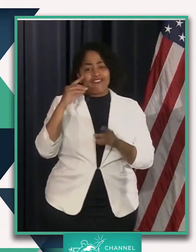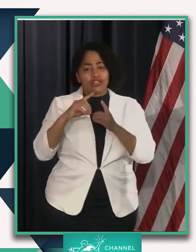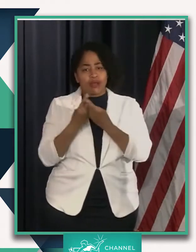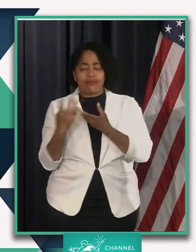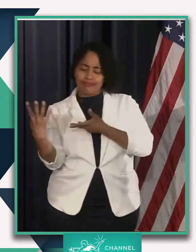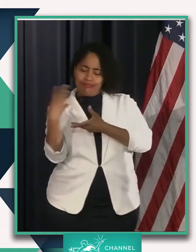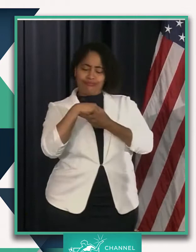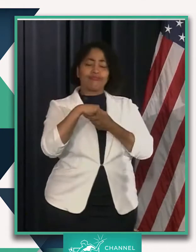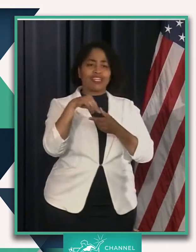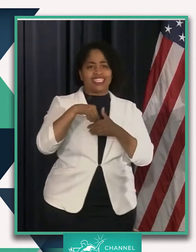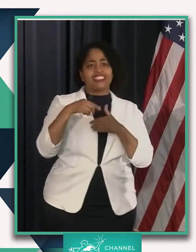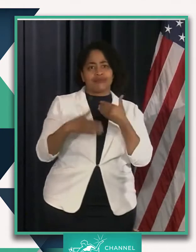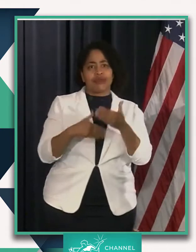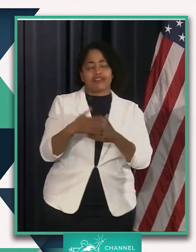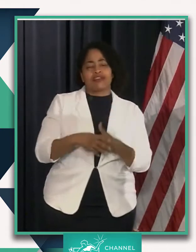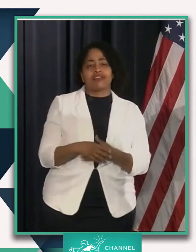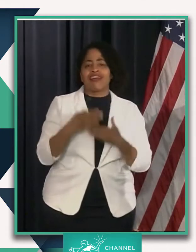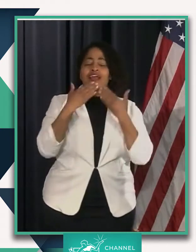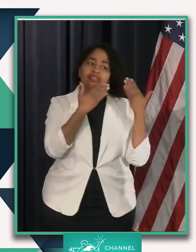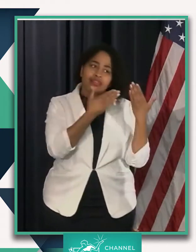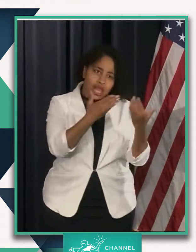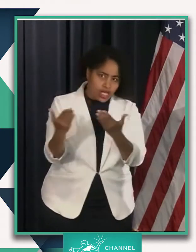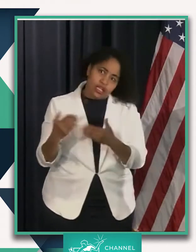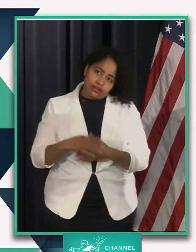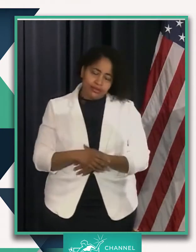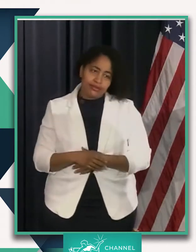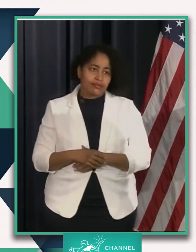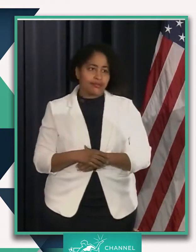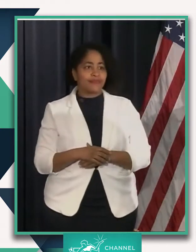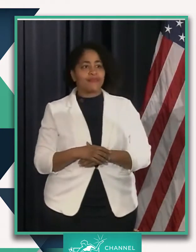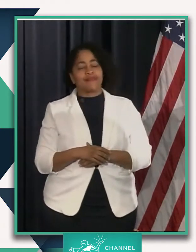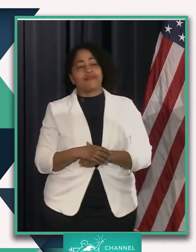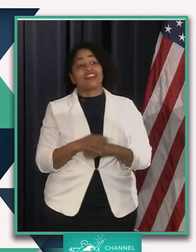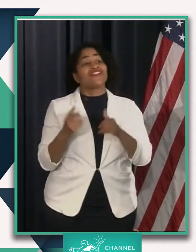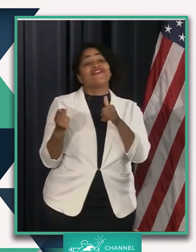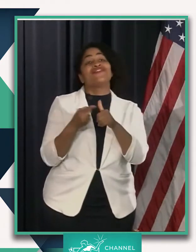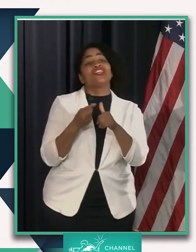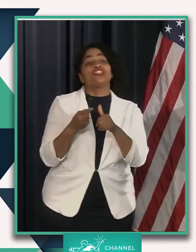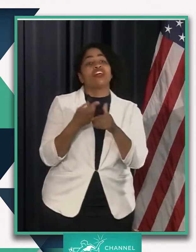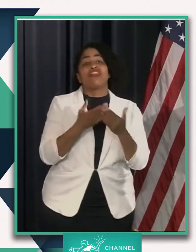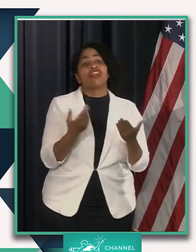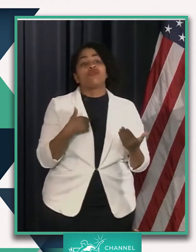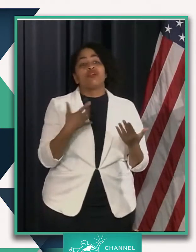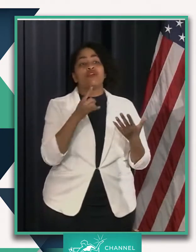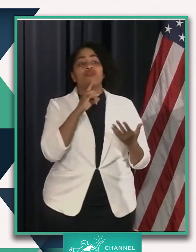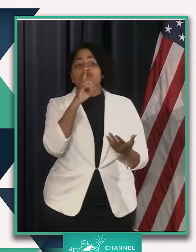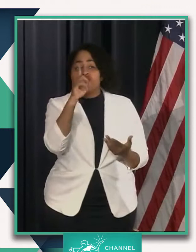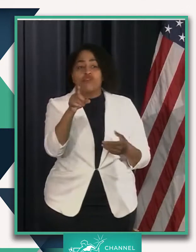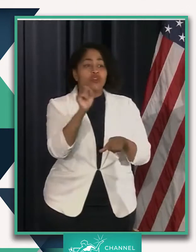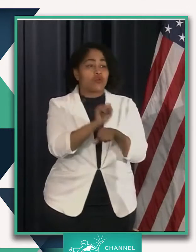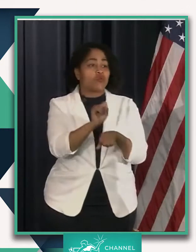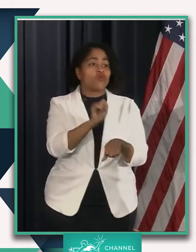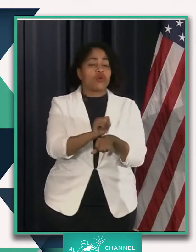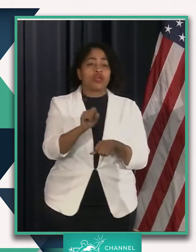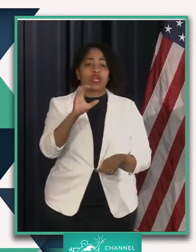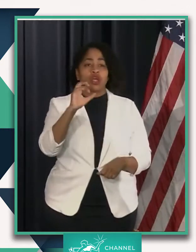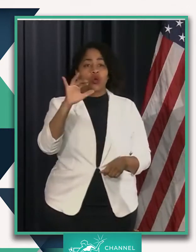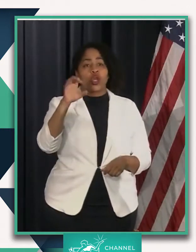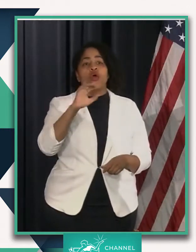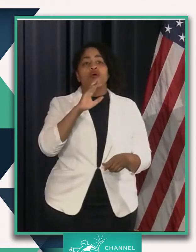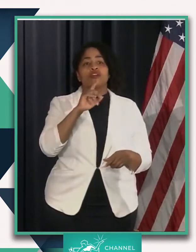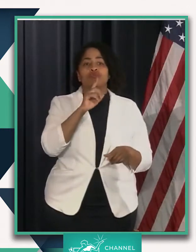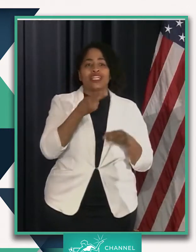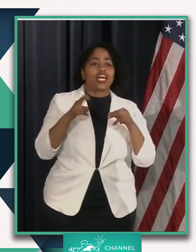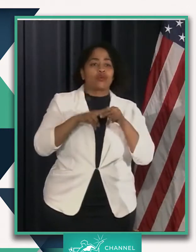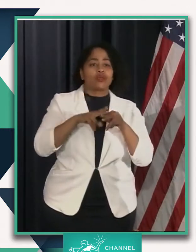this initiative. So thank you to them. The first thing that we're going to really be working on within CREO is really increasing that